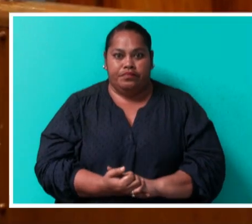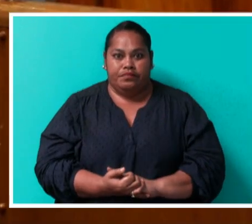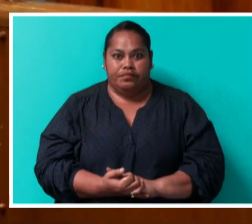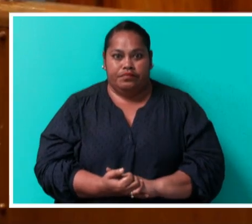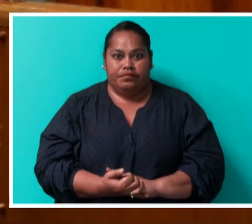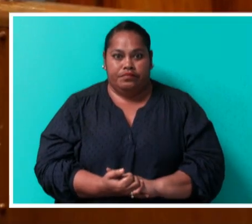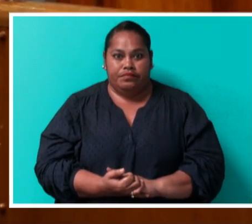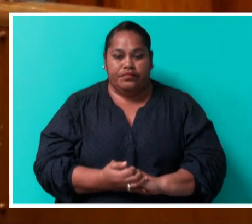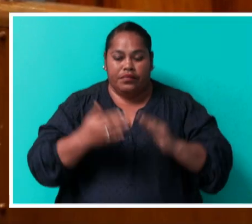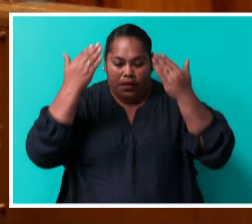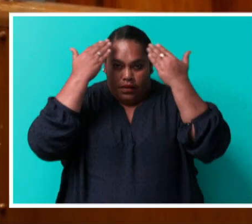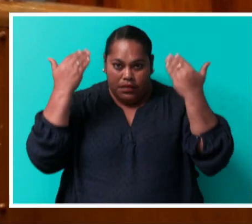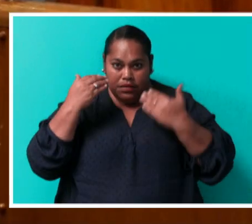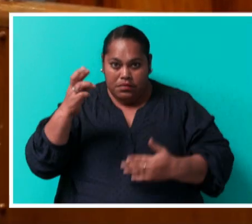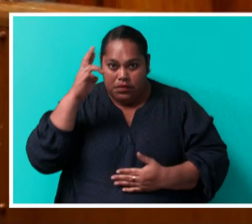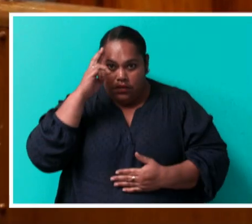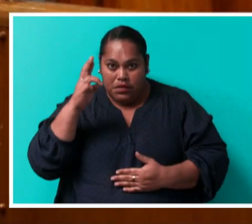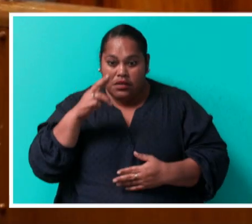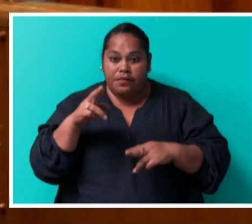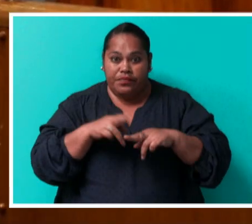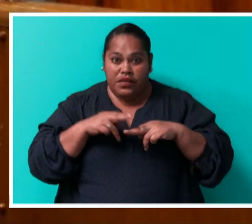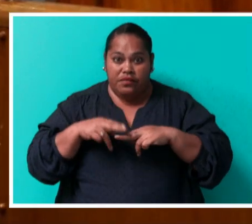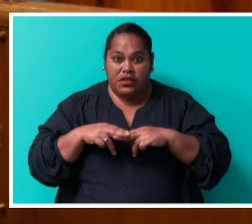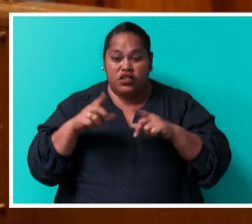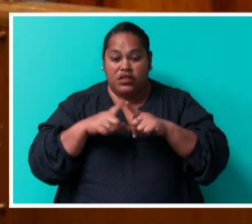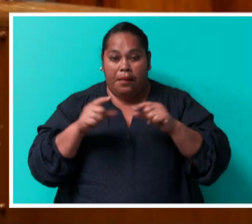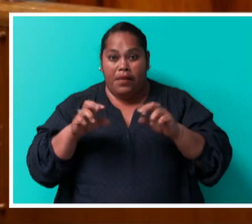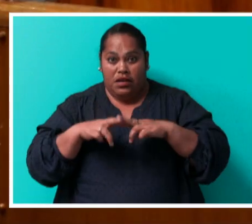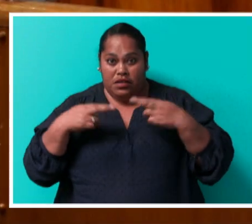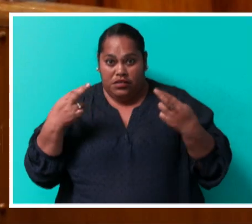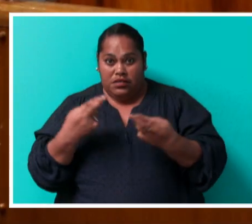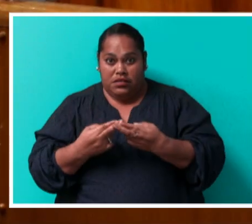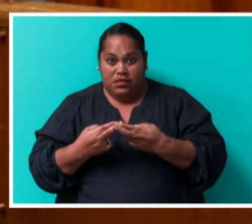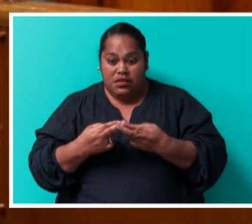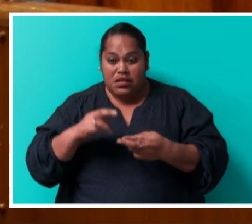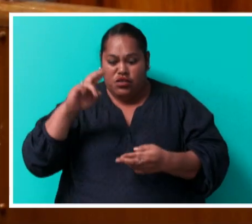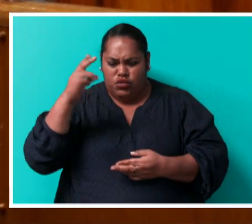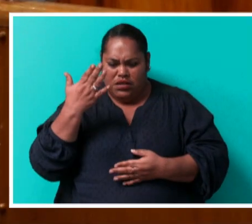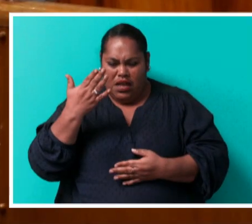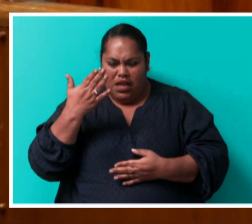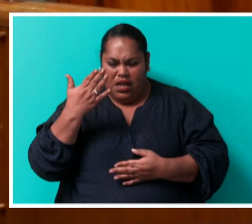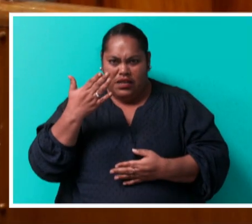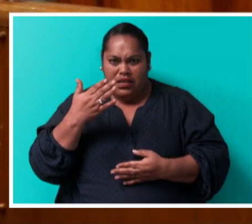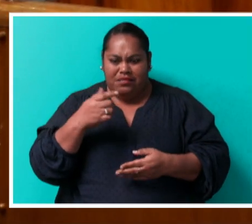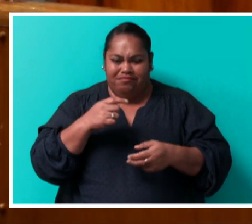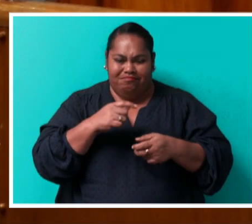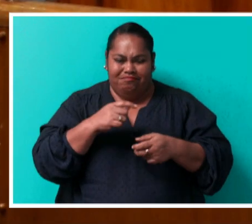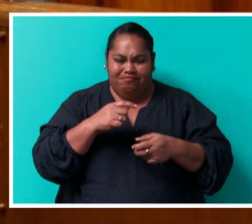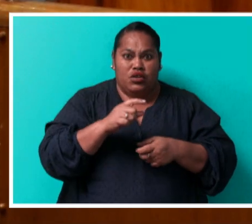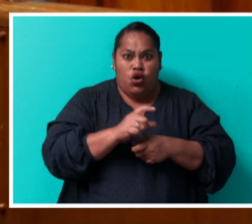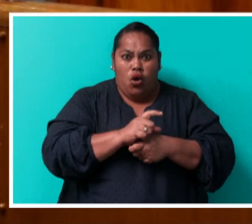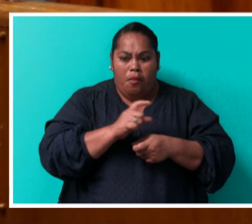Speakers of the Fiji-Japan relations have resulted in cooperation that has